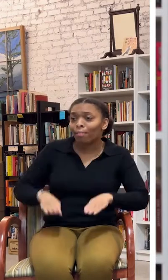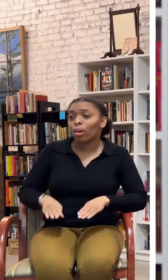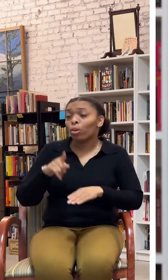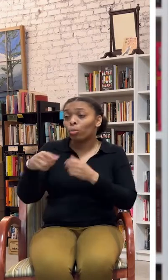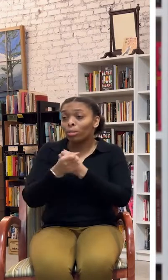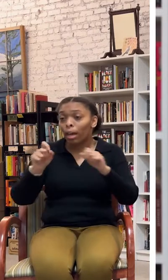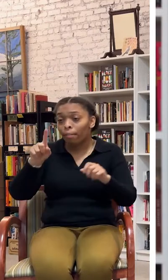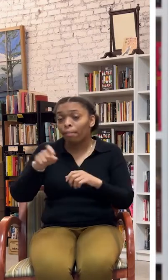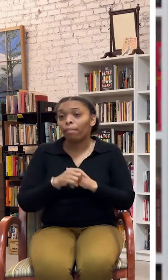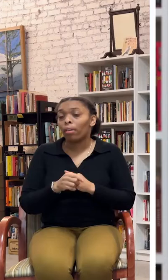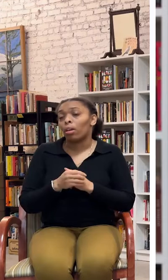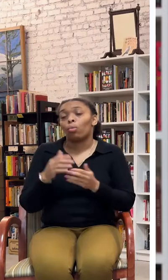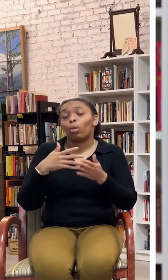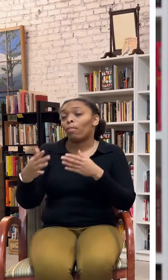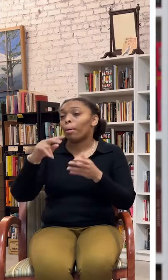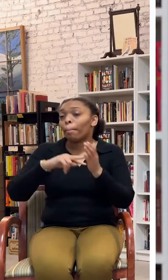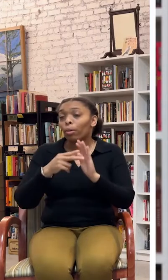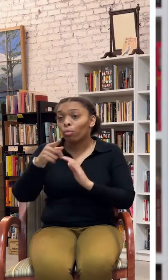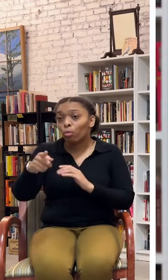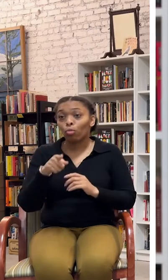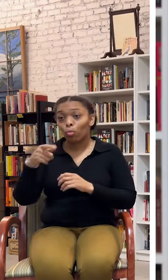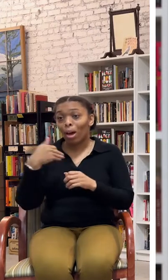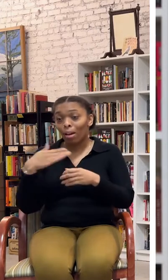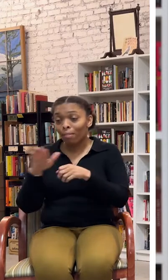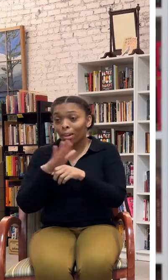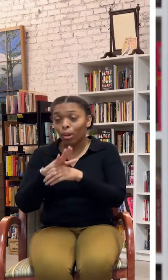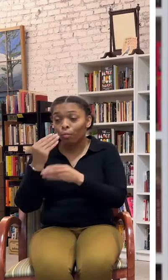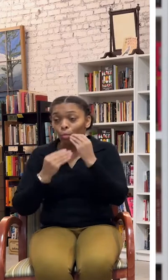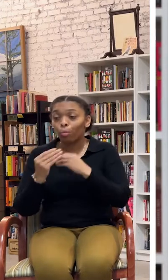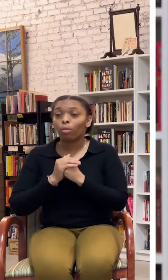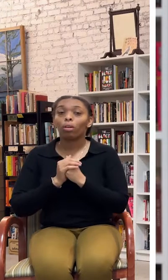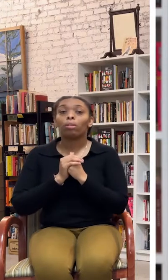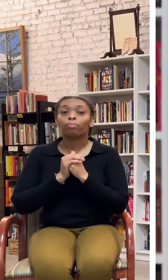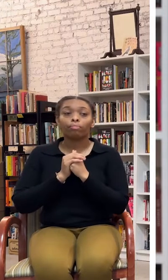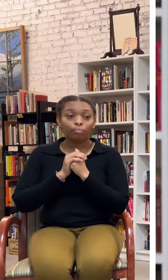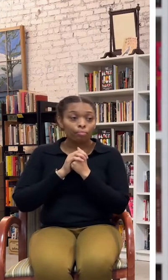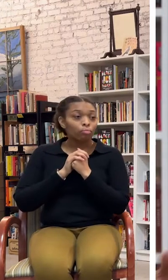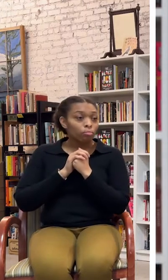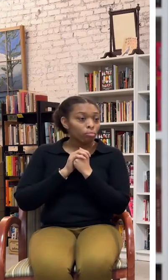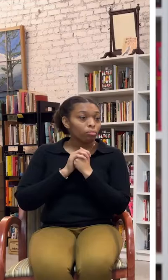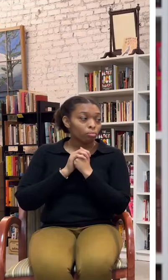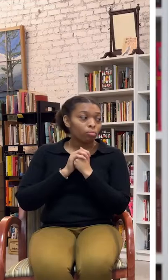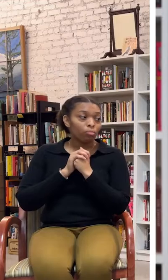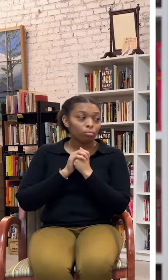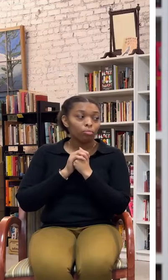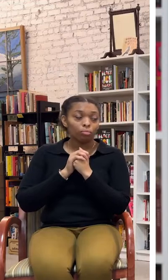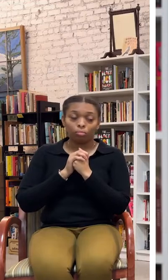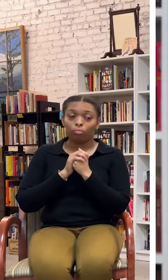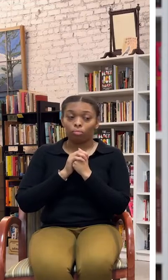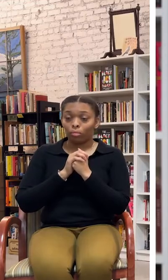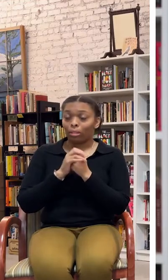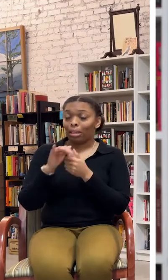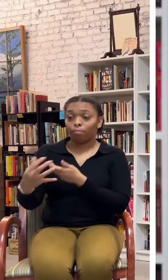safe? Whatever that means to you. Do you have enough food? Those types of things. And that part of that, which is a very